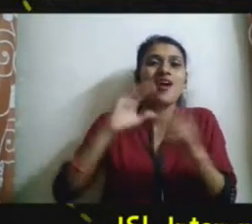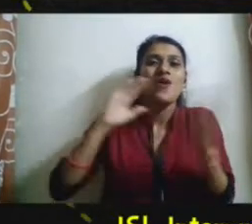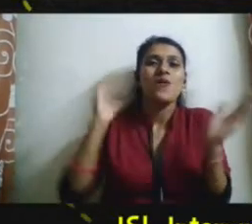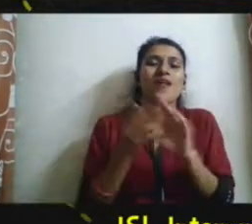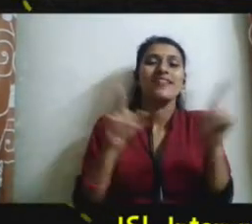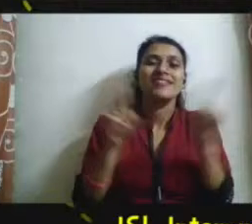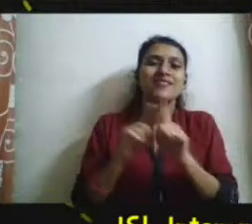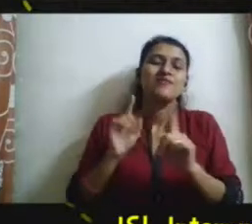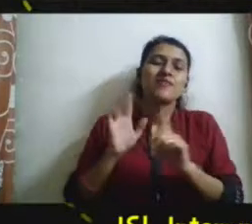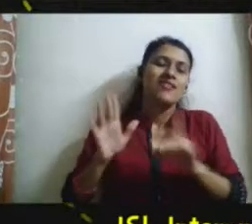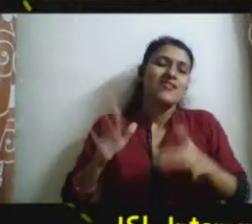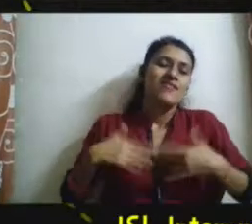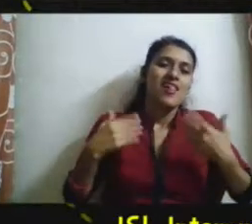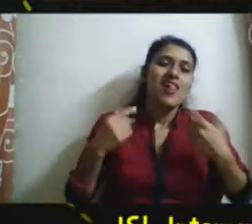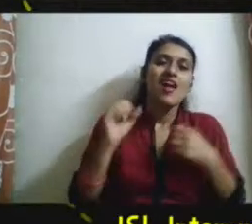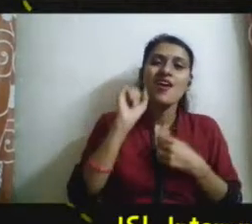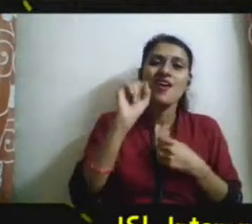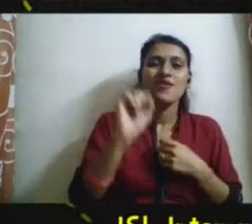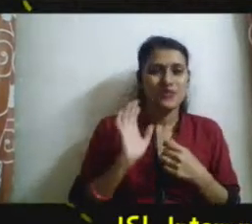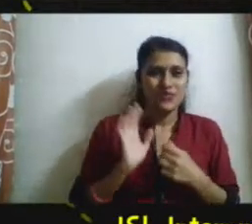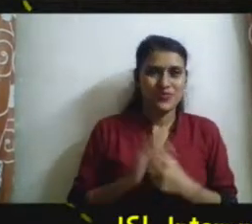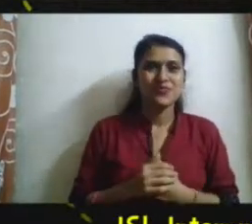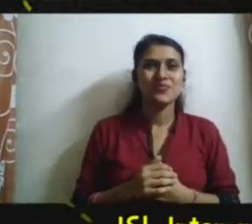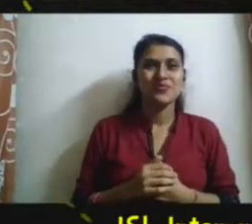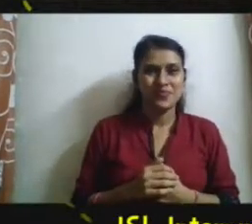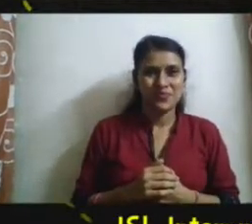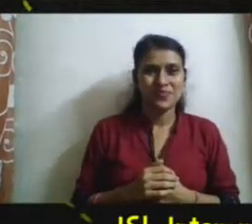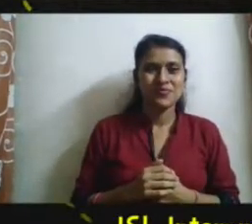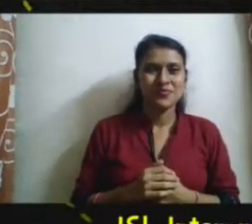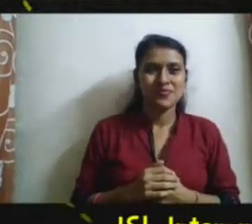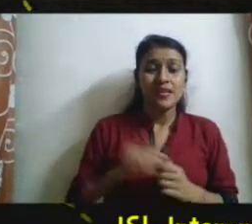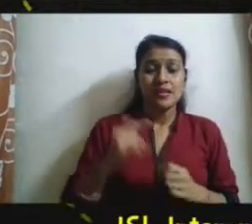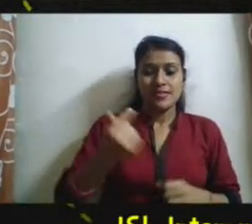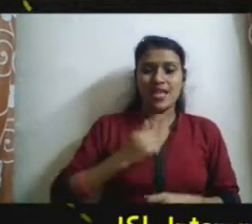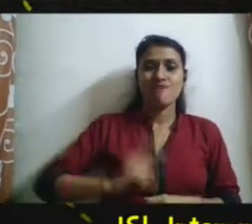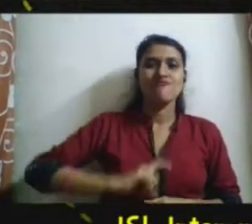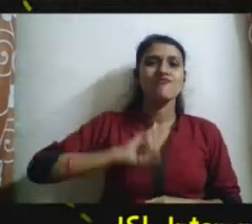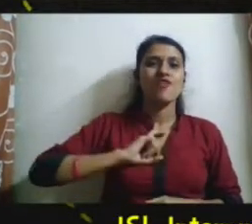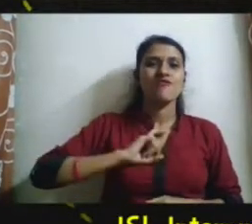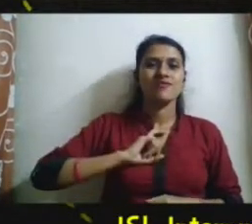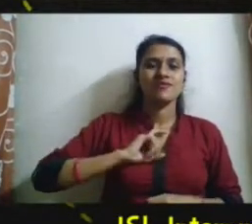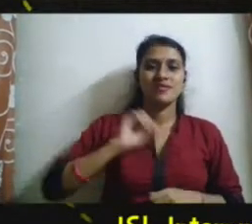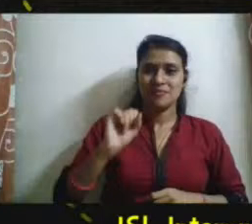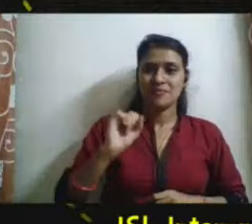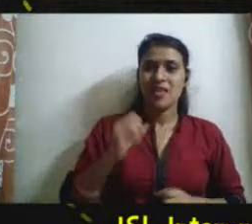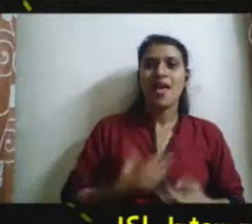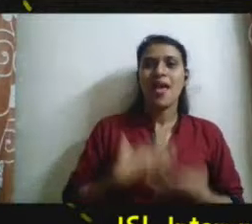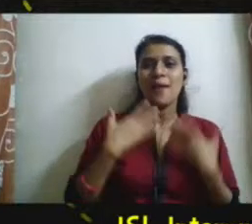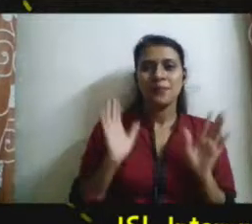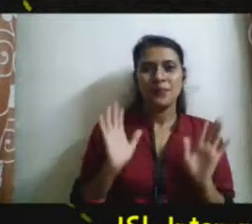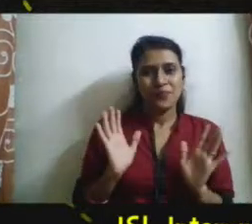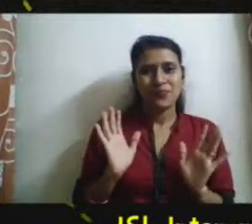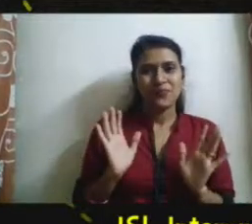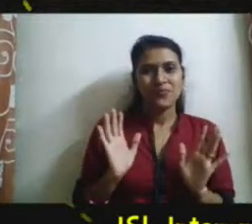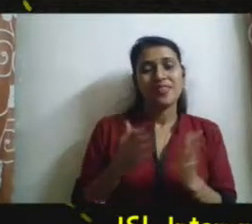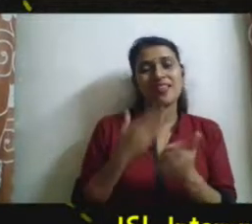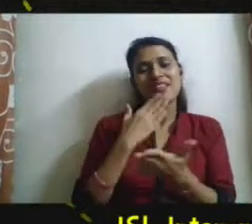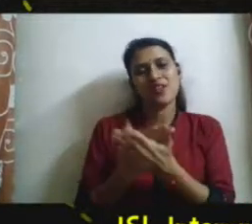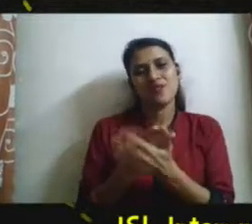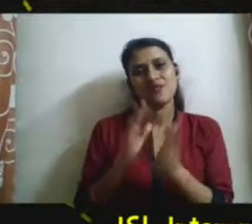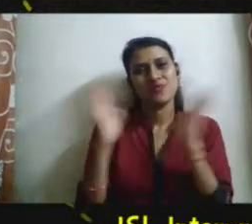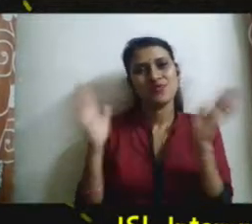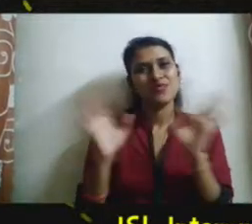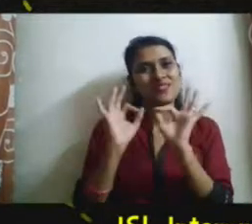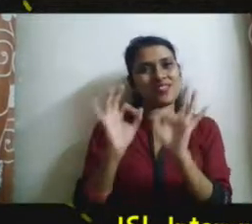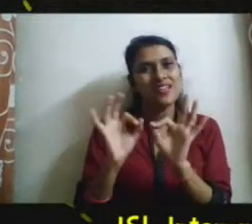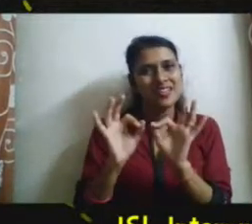also. If we just had the self-confidence to follow that pleasure. So thank you for being a